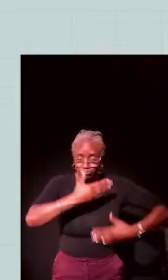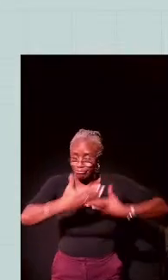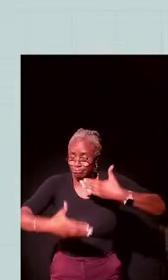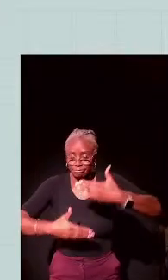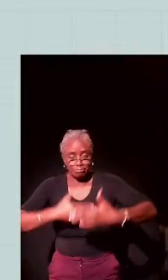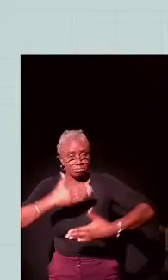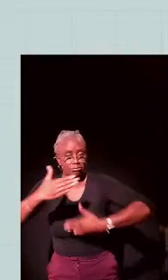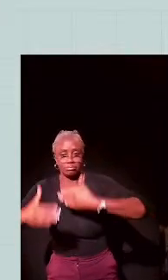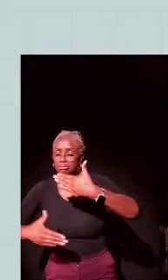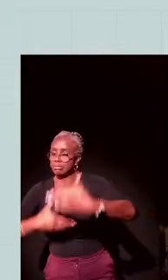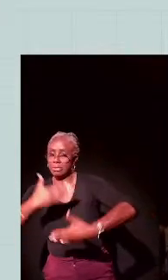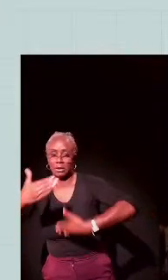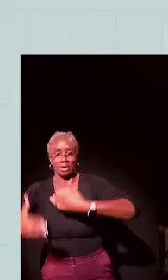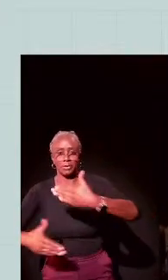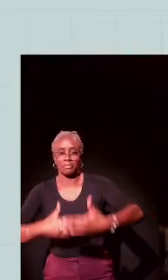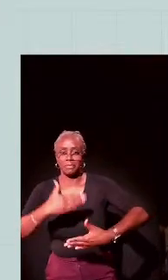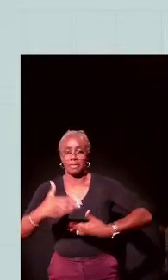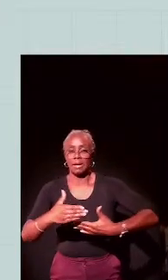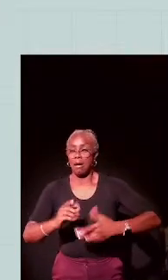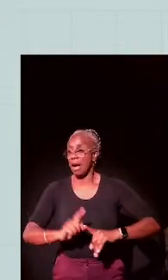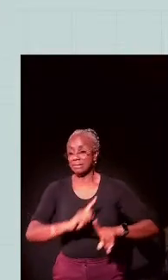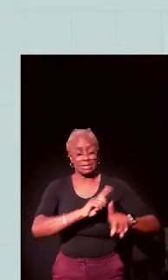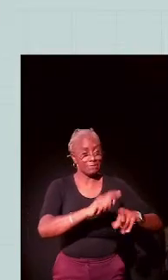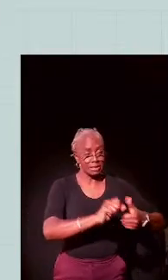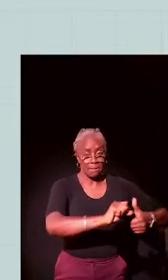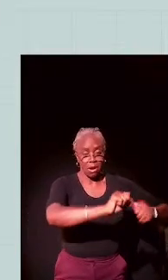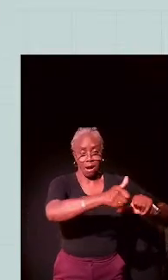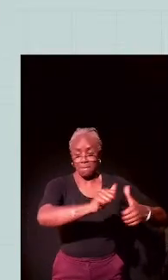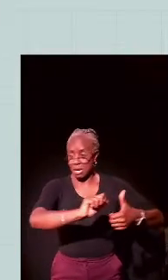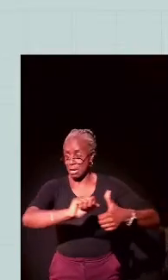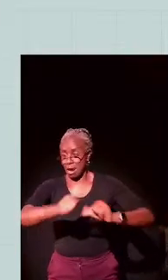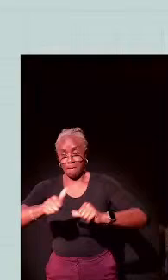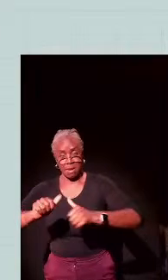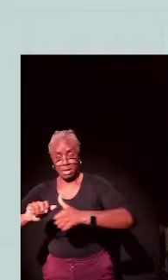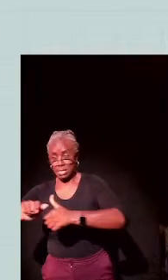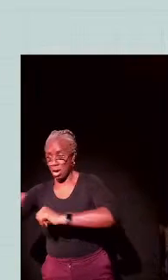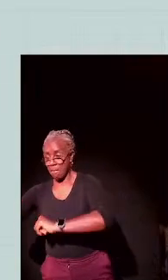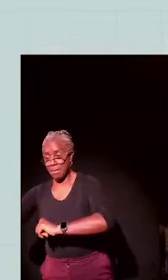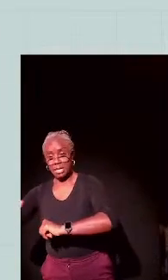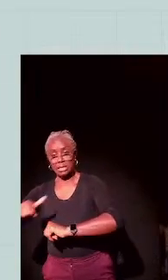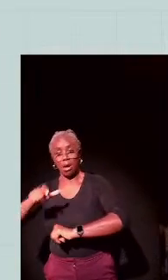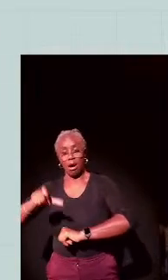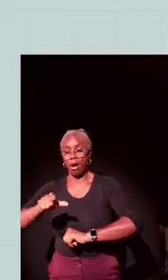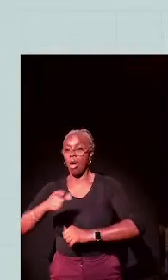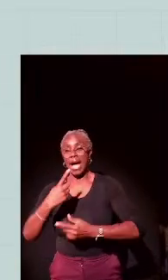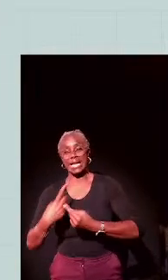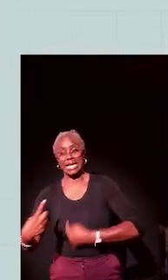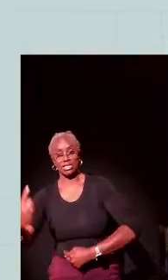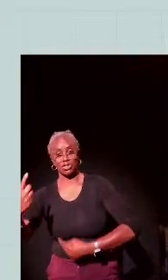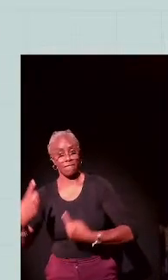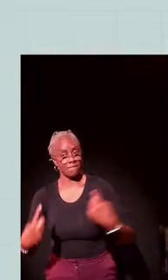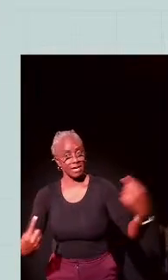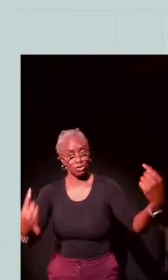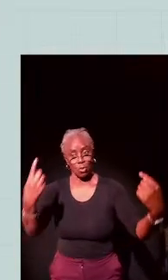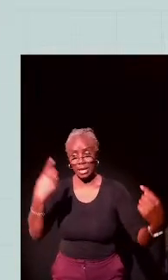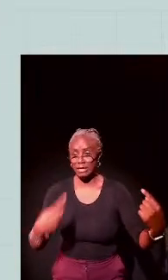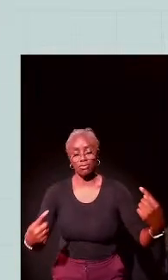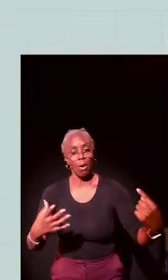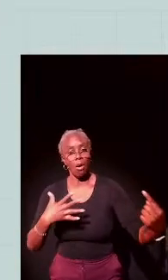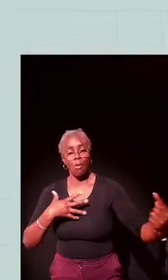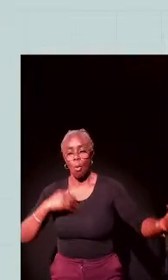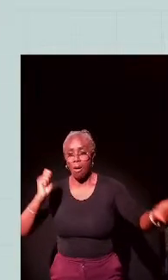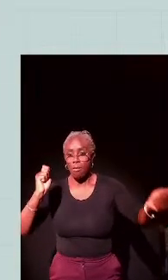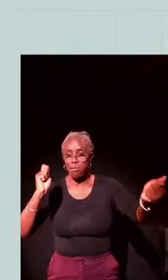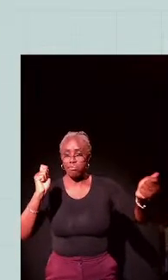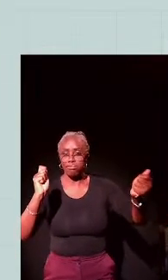a lot of bigger companies, smaller companies, startups, a lot of people, individual actors, kind of trying to make a lot of change in